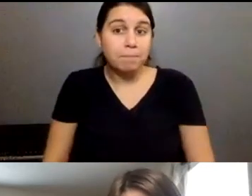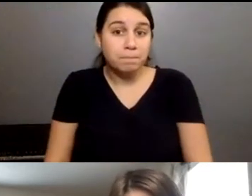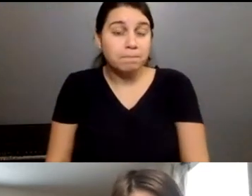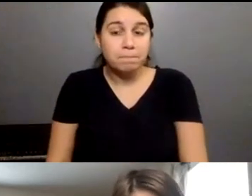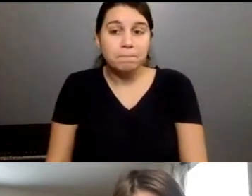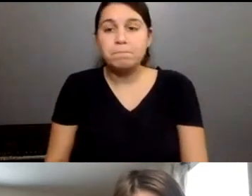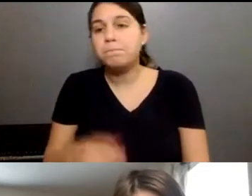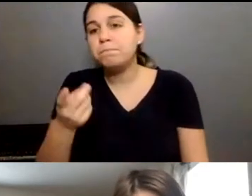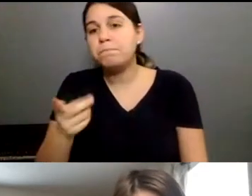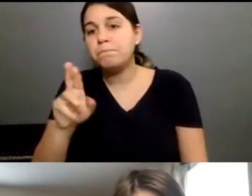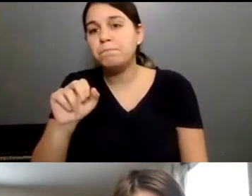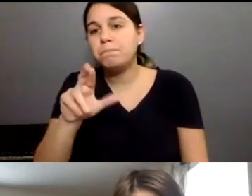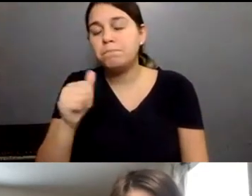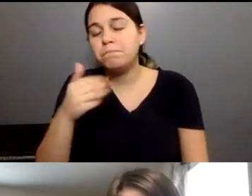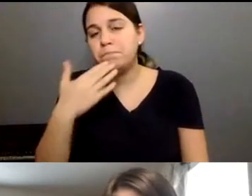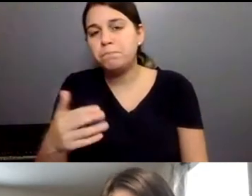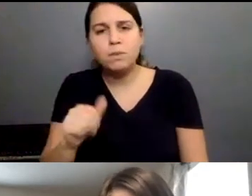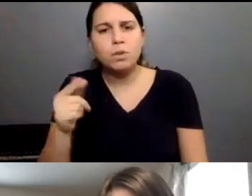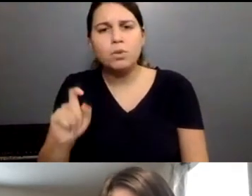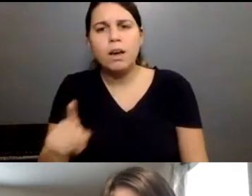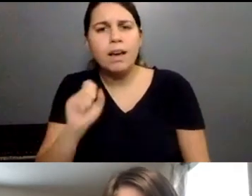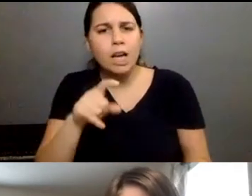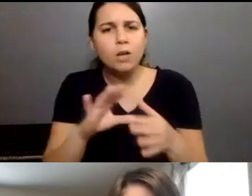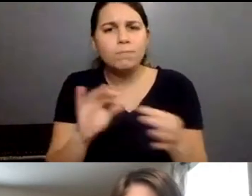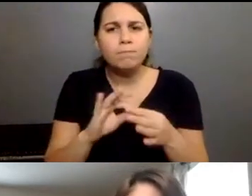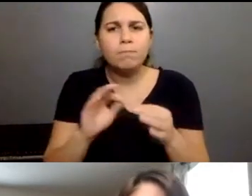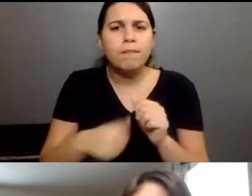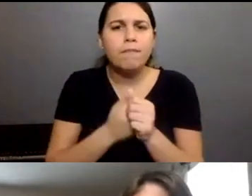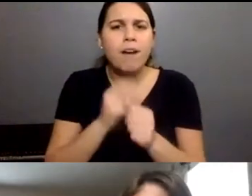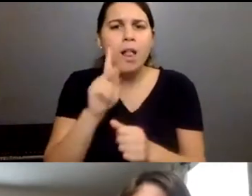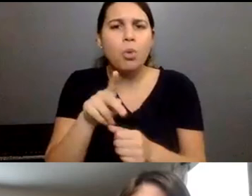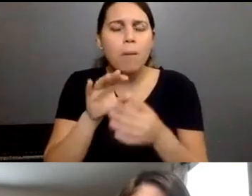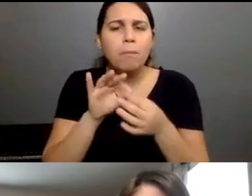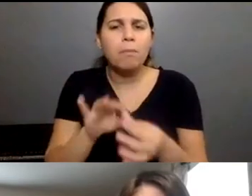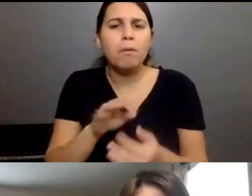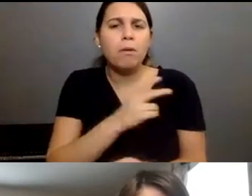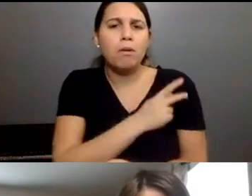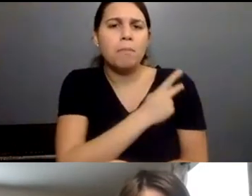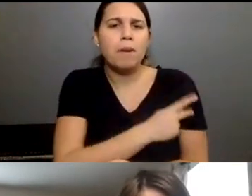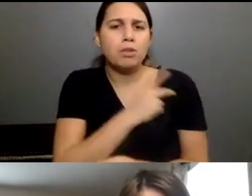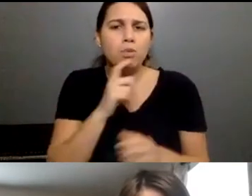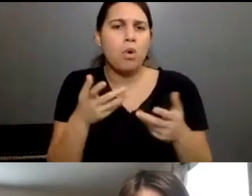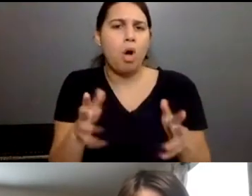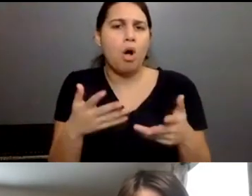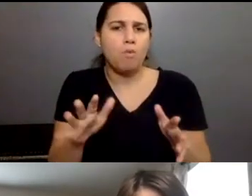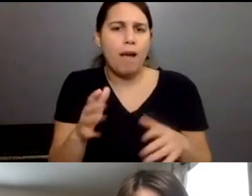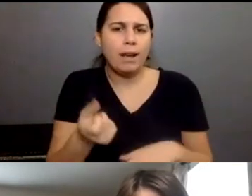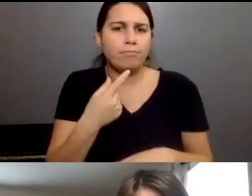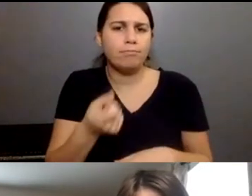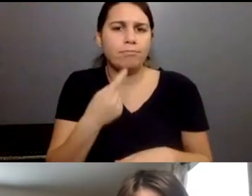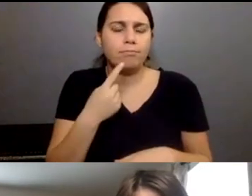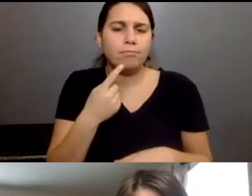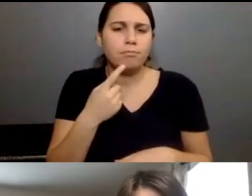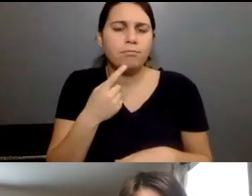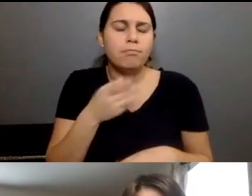Thank you. Another question, can you comment on the follow-up on pregnancy with patients already taking multiple psychotropic